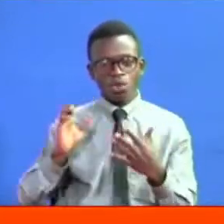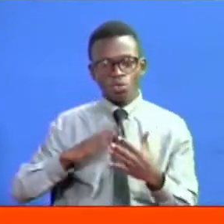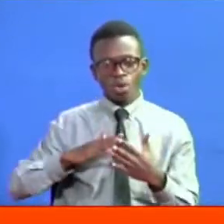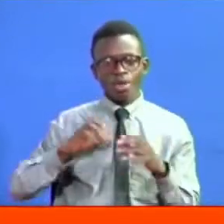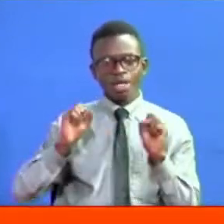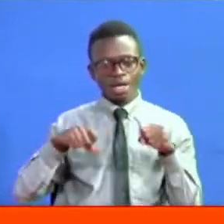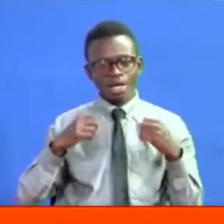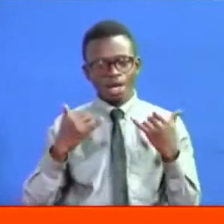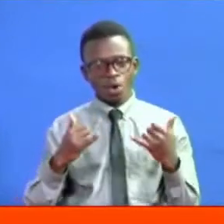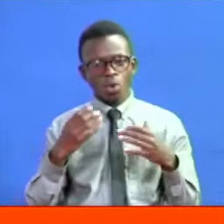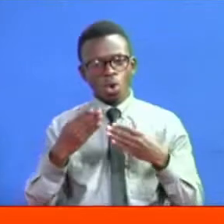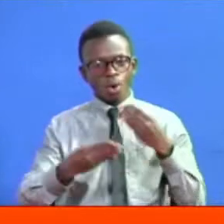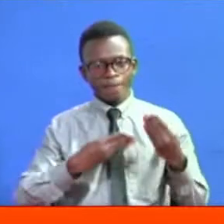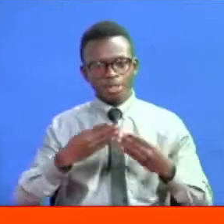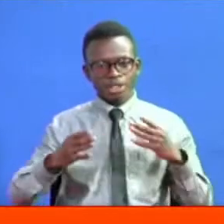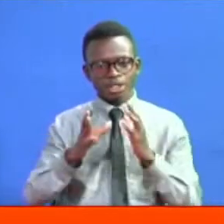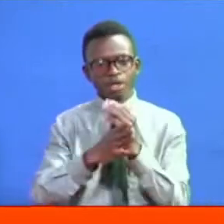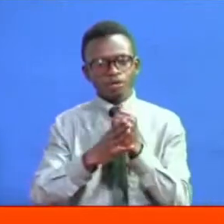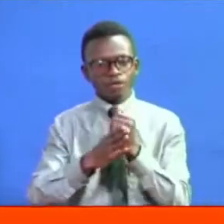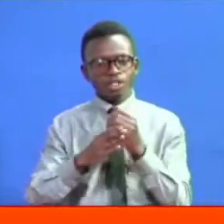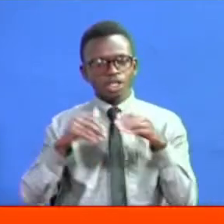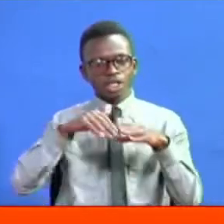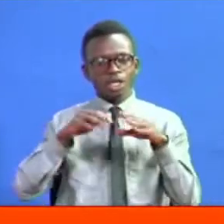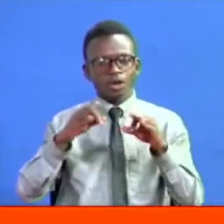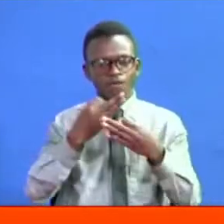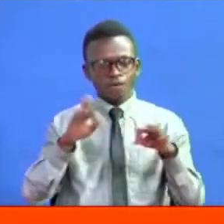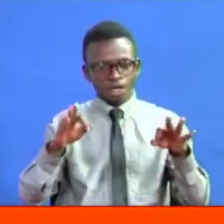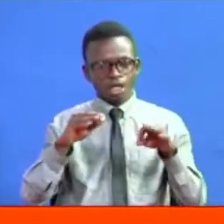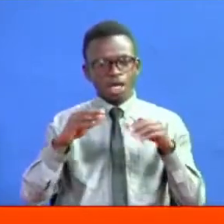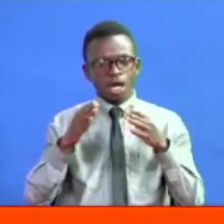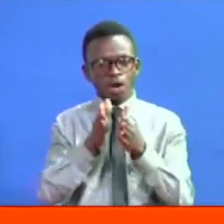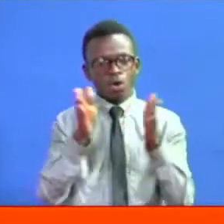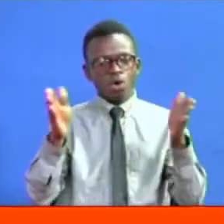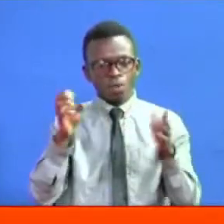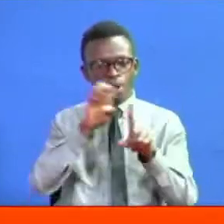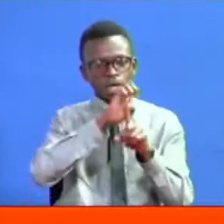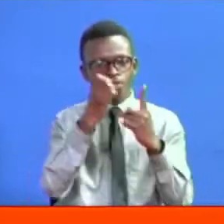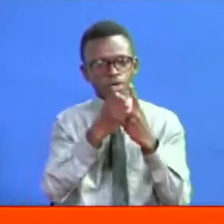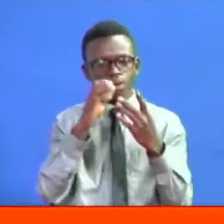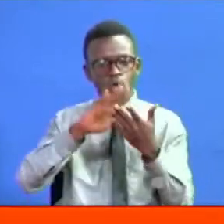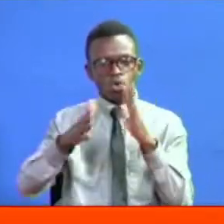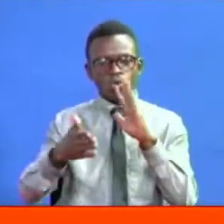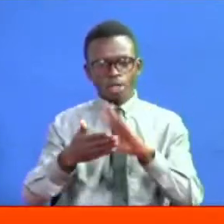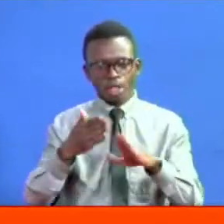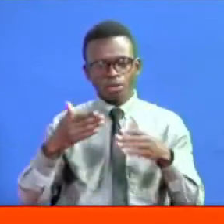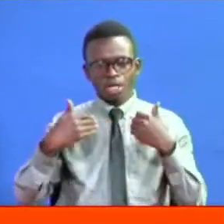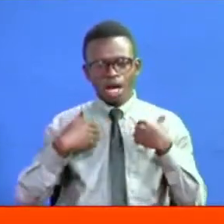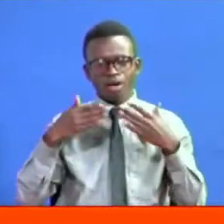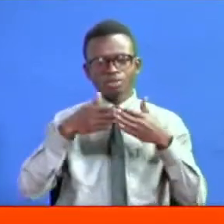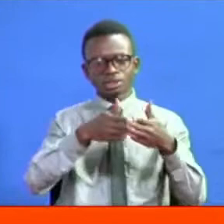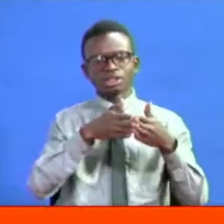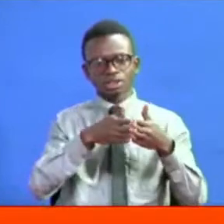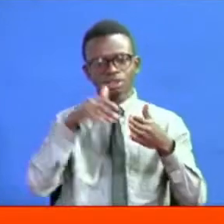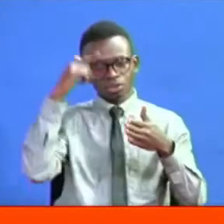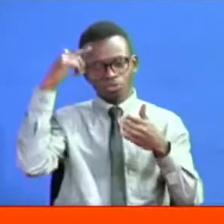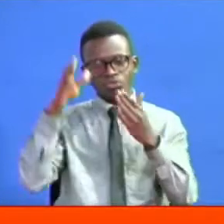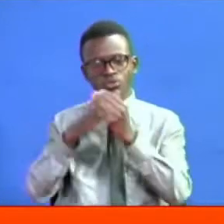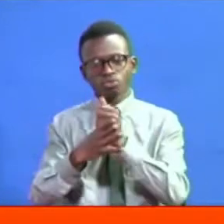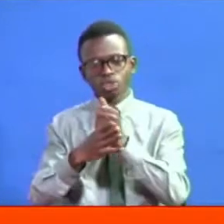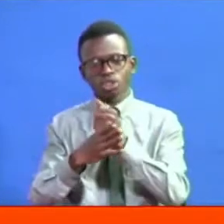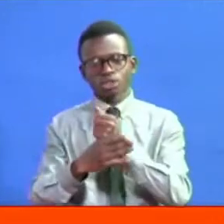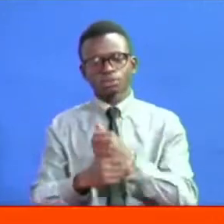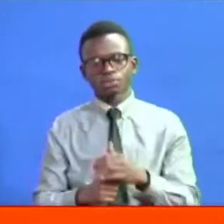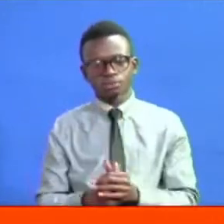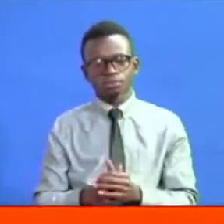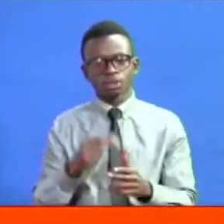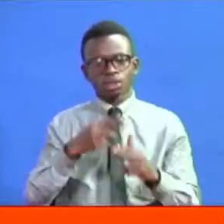fish in a free and open environment without subjecting themselves to the dehumanizing act of sex for fish trade, commonly known